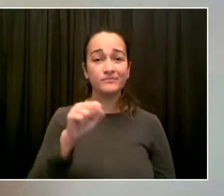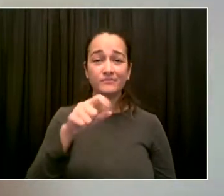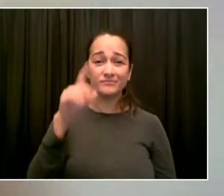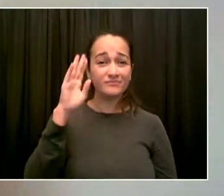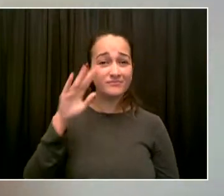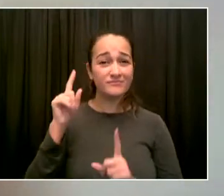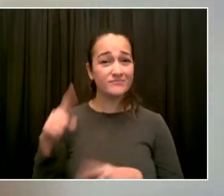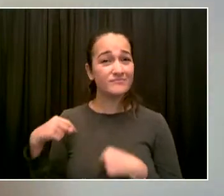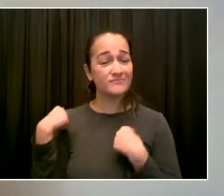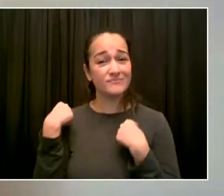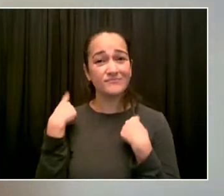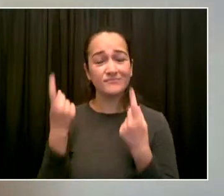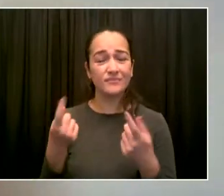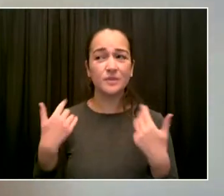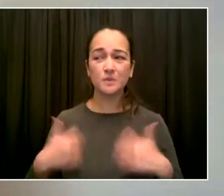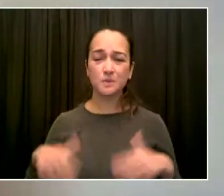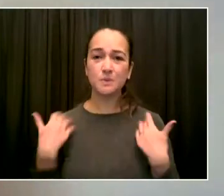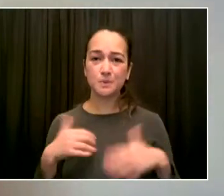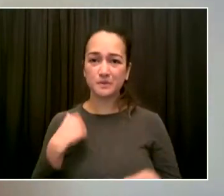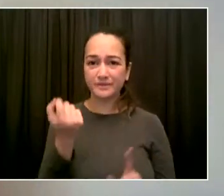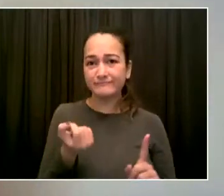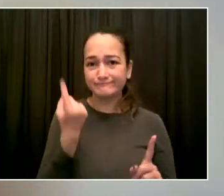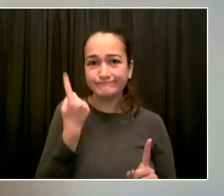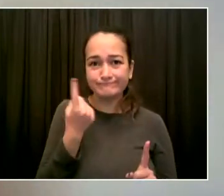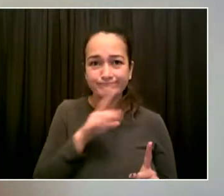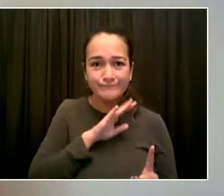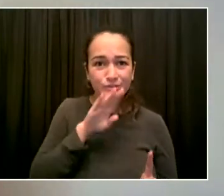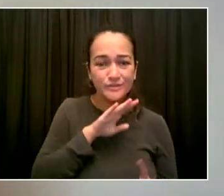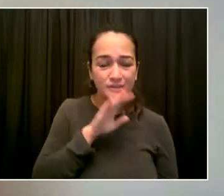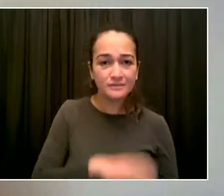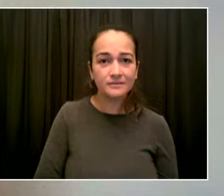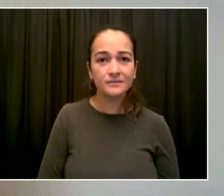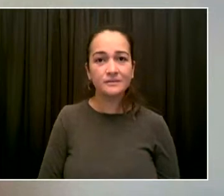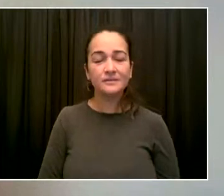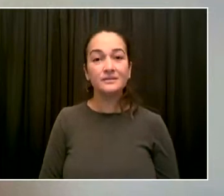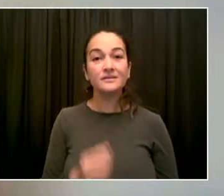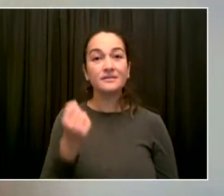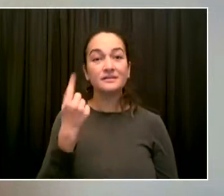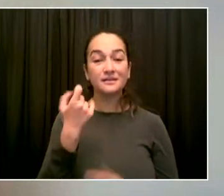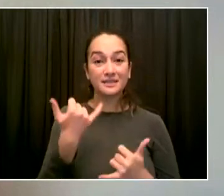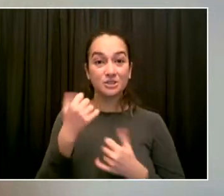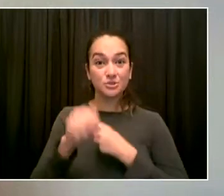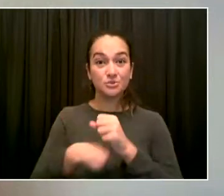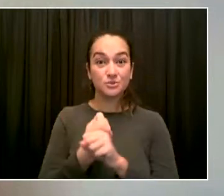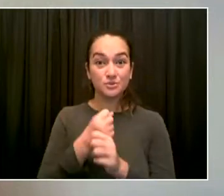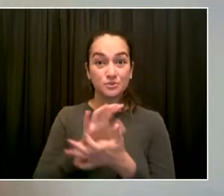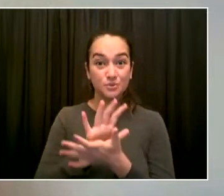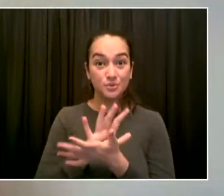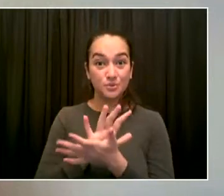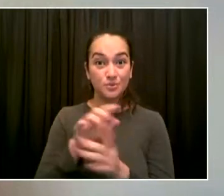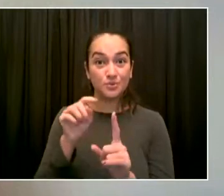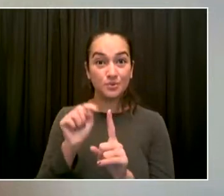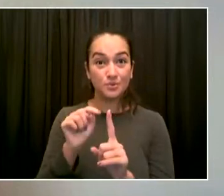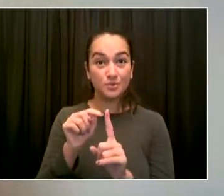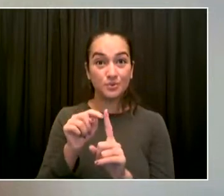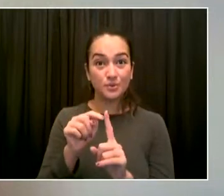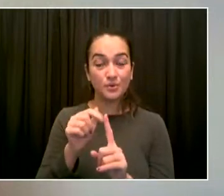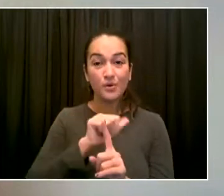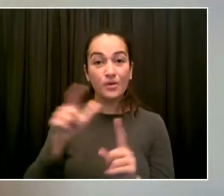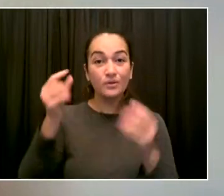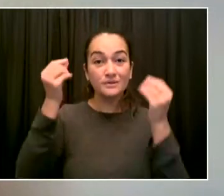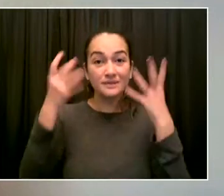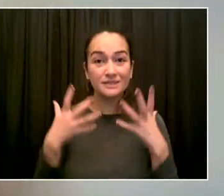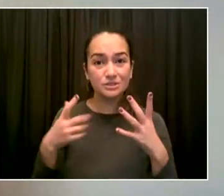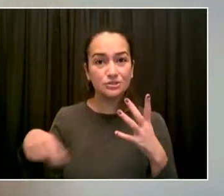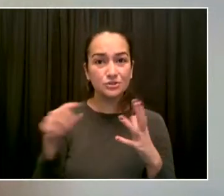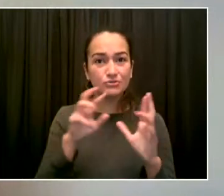our story, that getting back to in-person learning also meant that, you know, there would be remote days. Our snow days are going to be remote. So we made